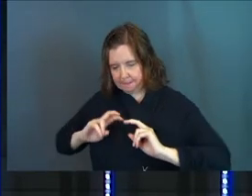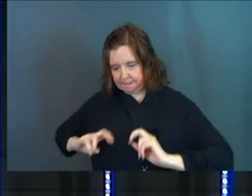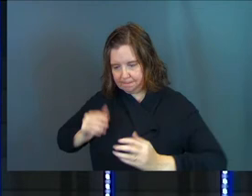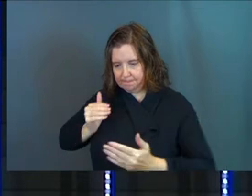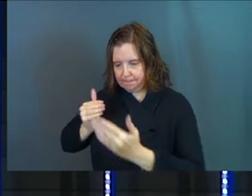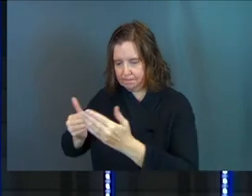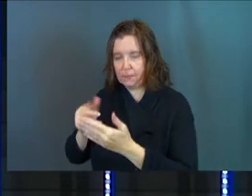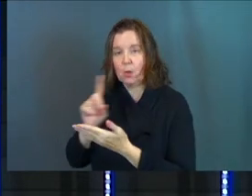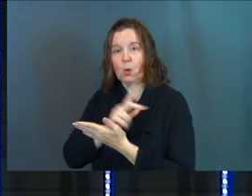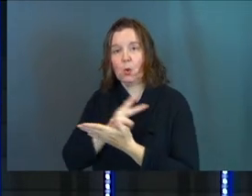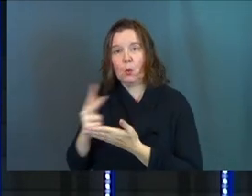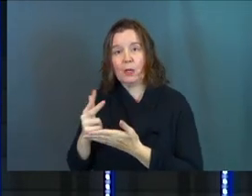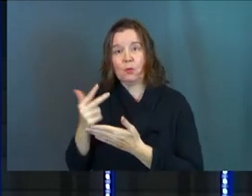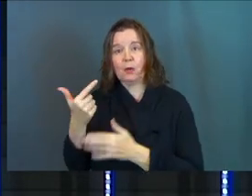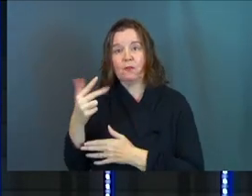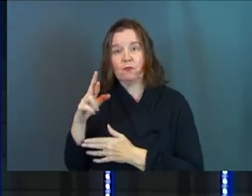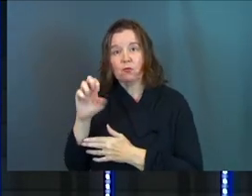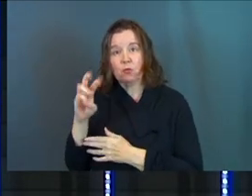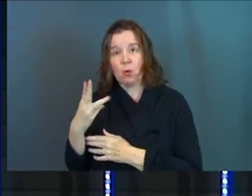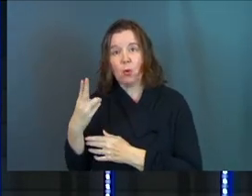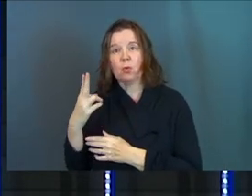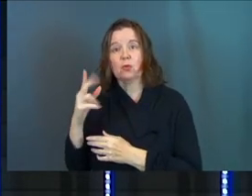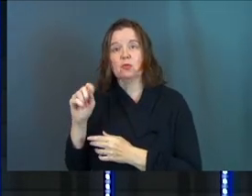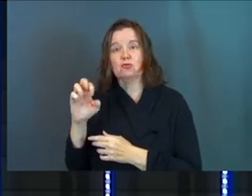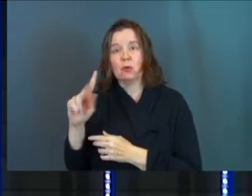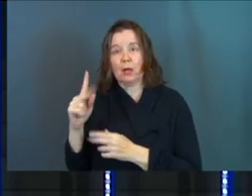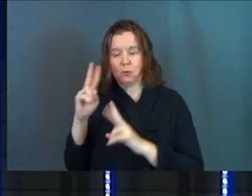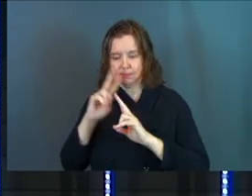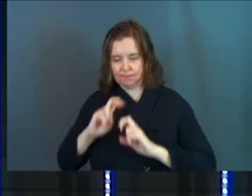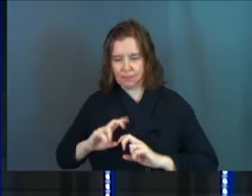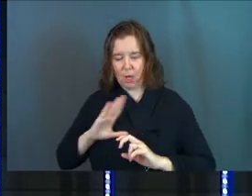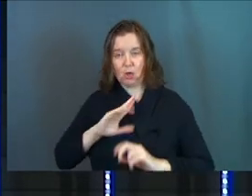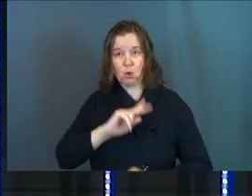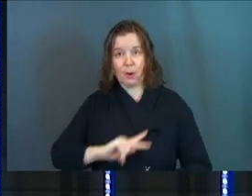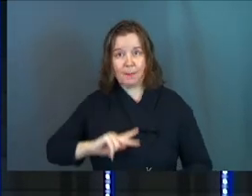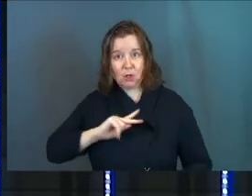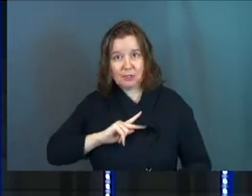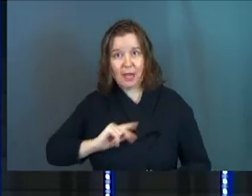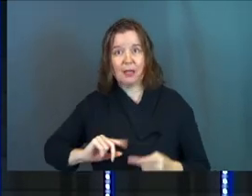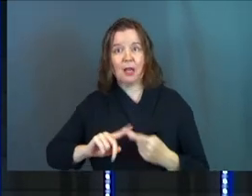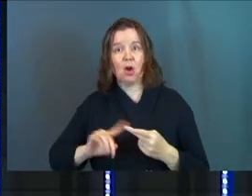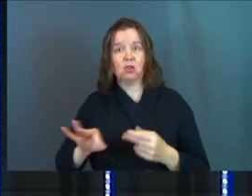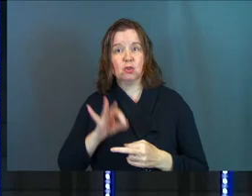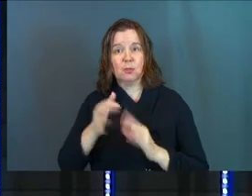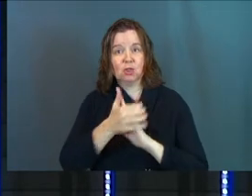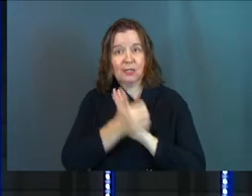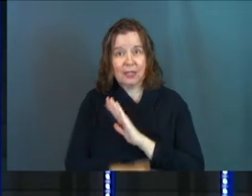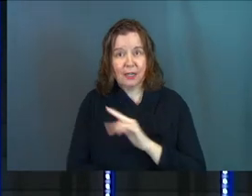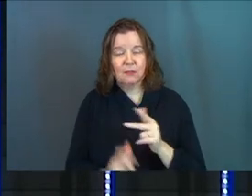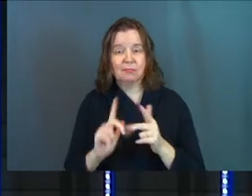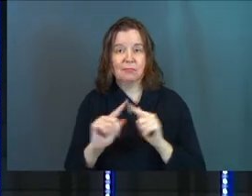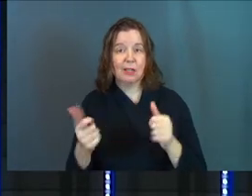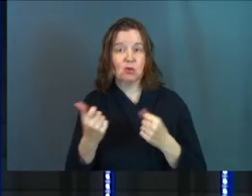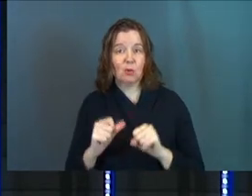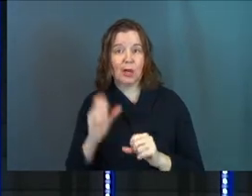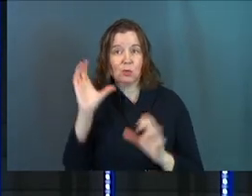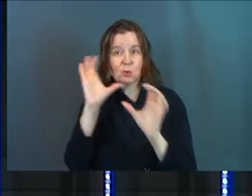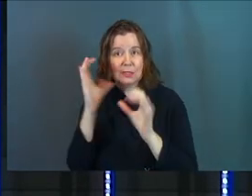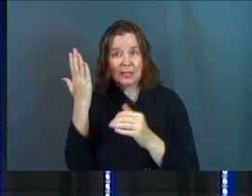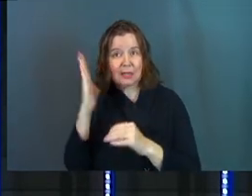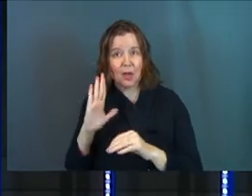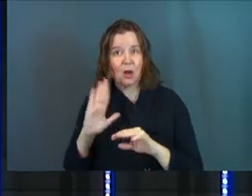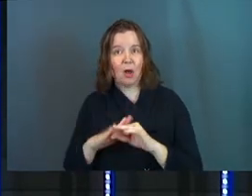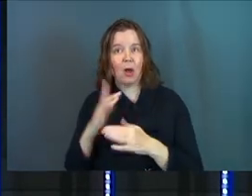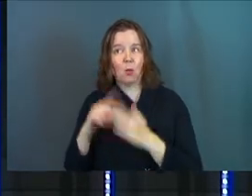bit closer. Week 3 of growth track, you're actually going to do an inventory on your personality, on your spiritual gifts. You're going to try and seek